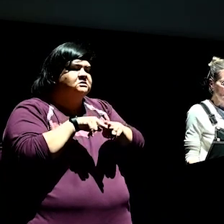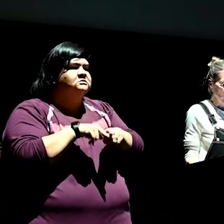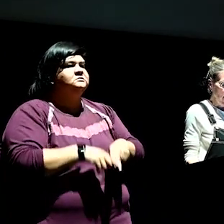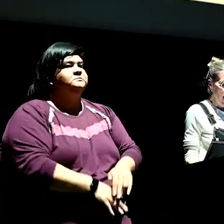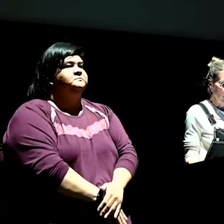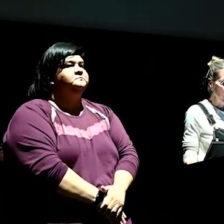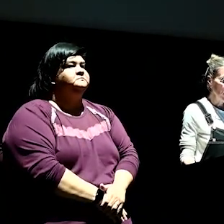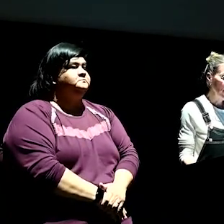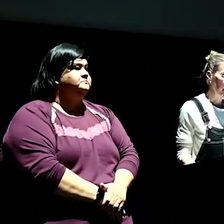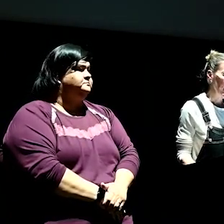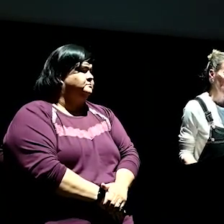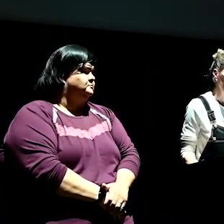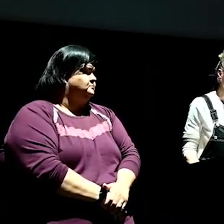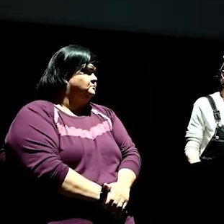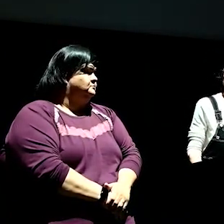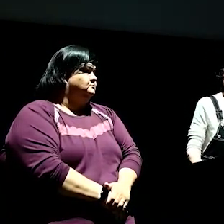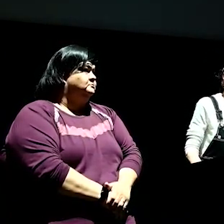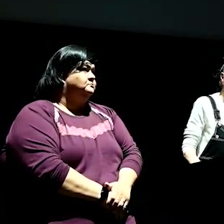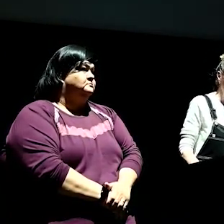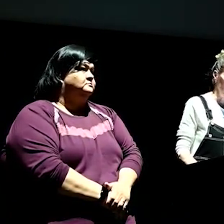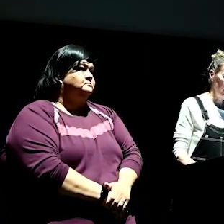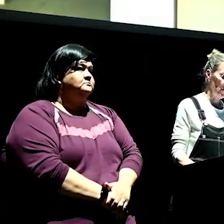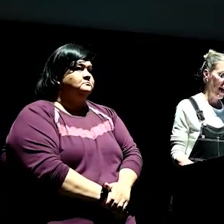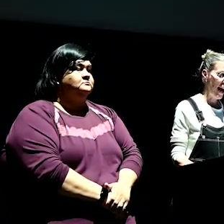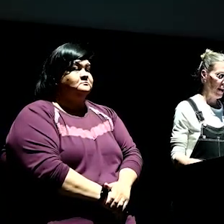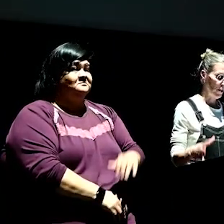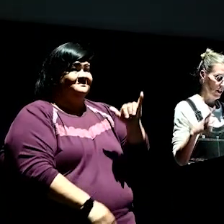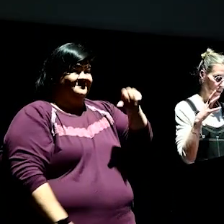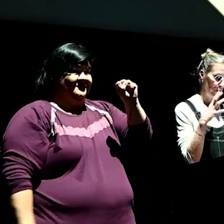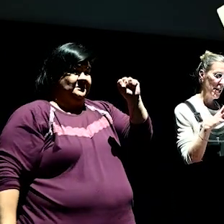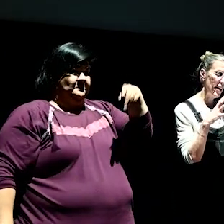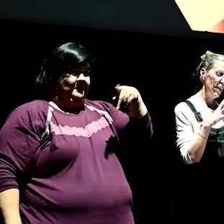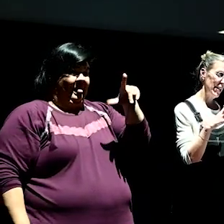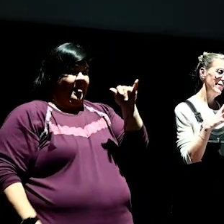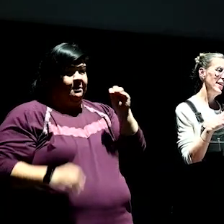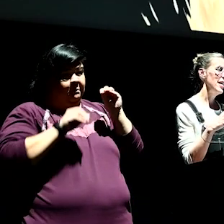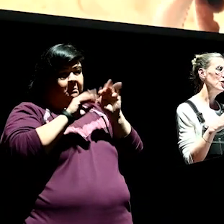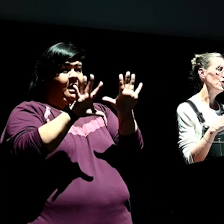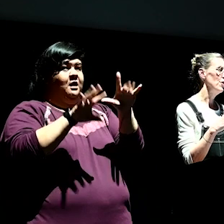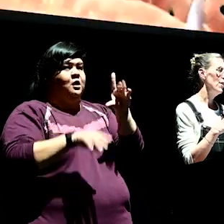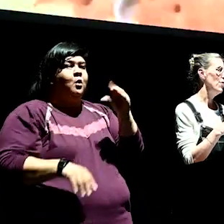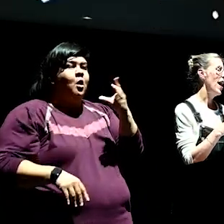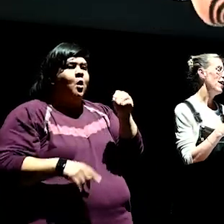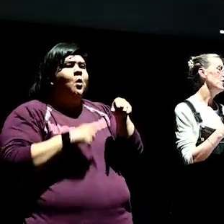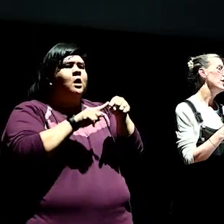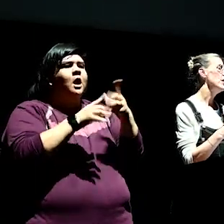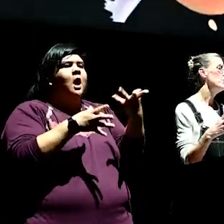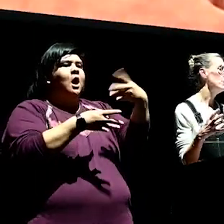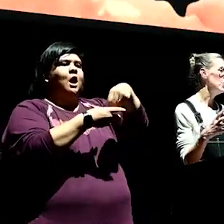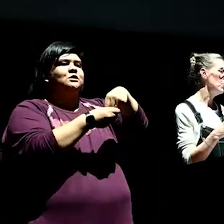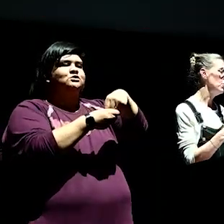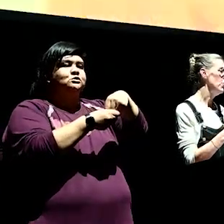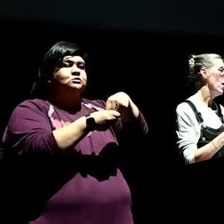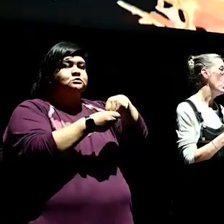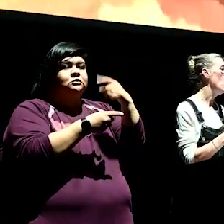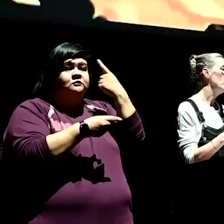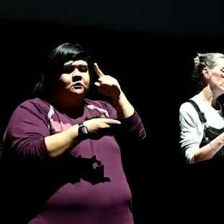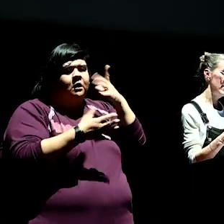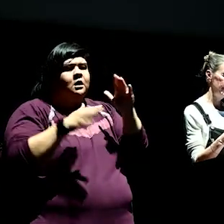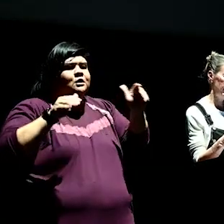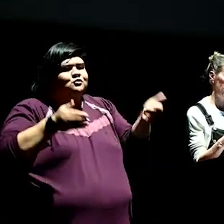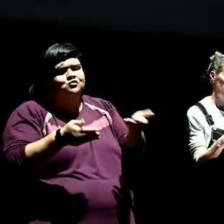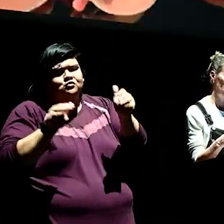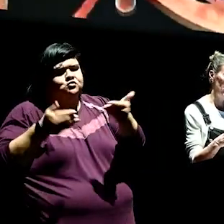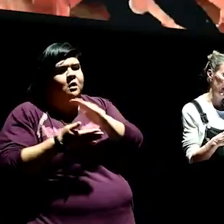And having the logo, the splat, be a container that could introduce